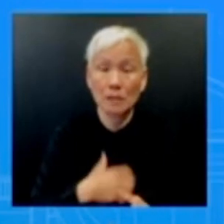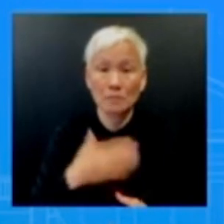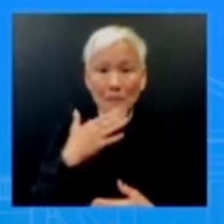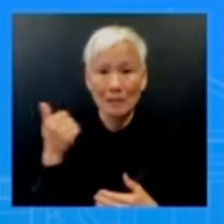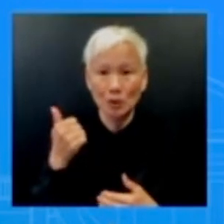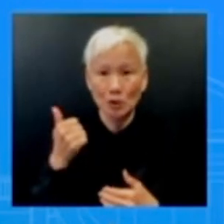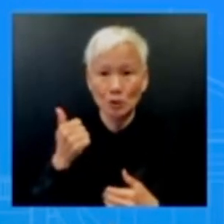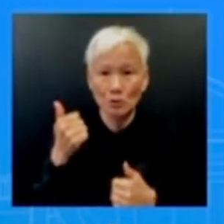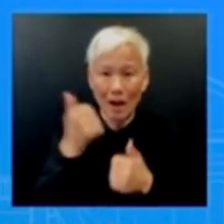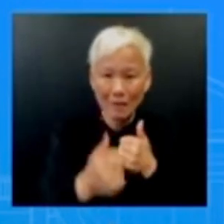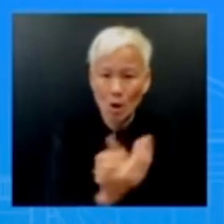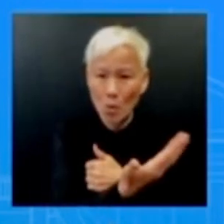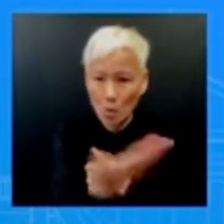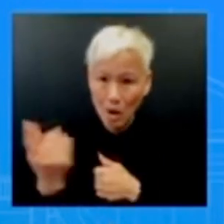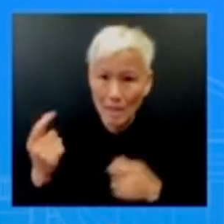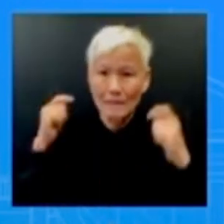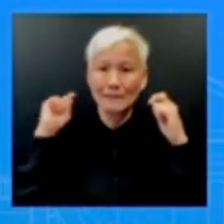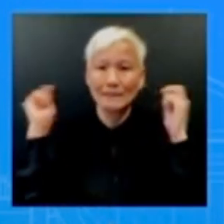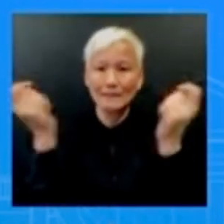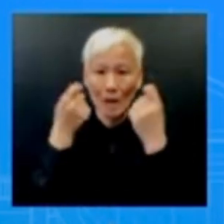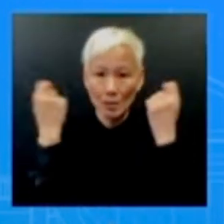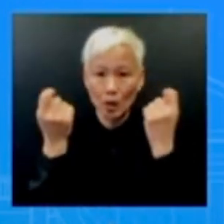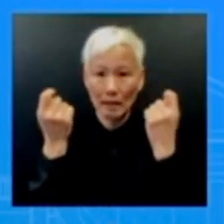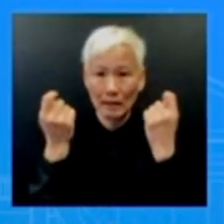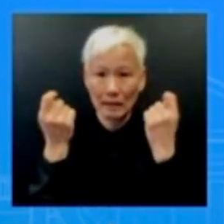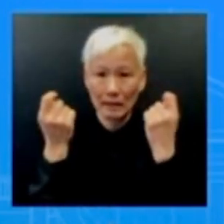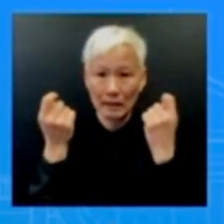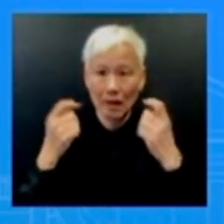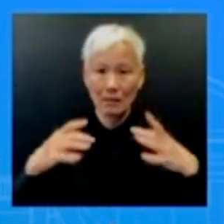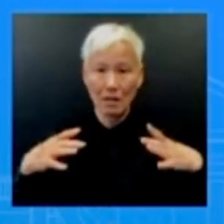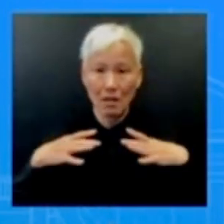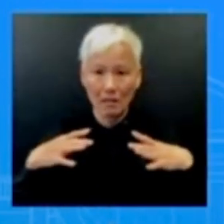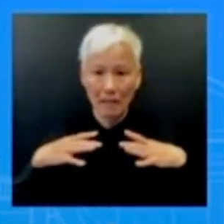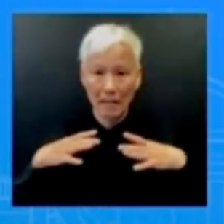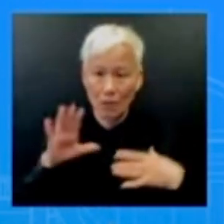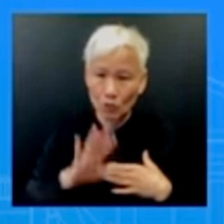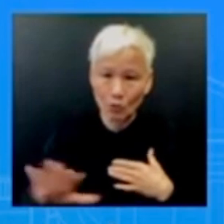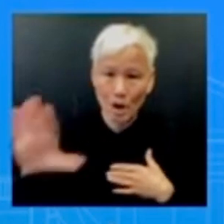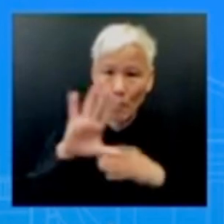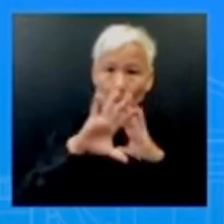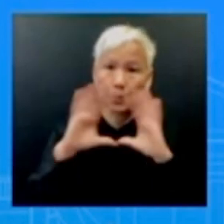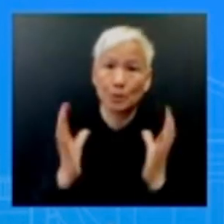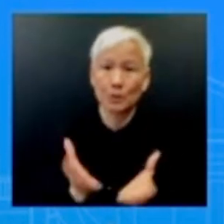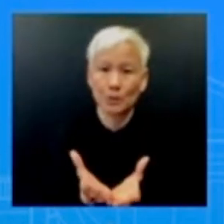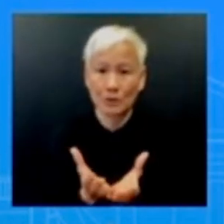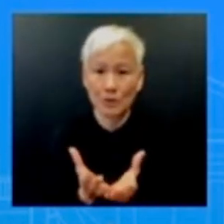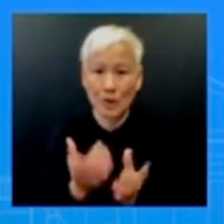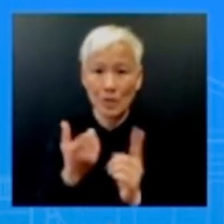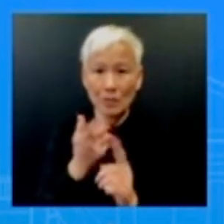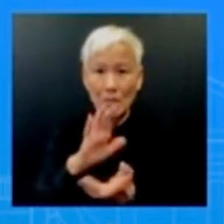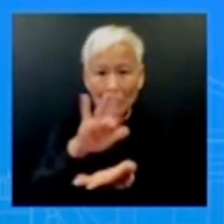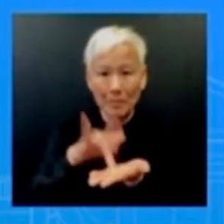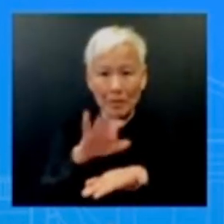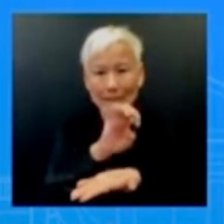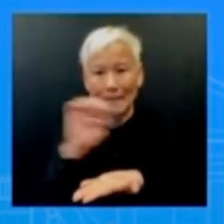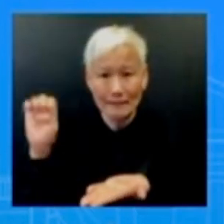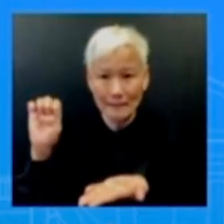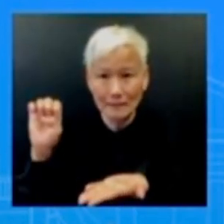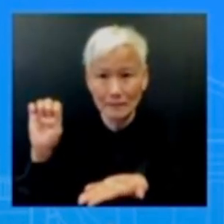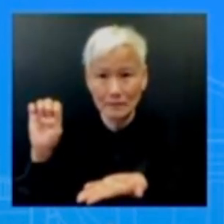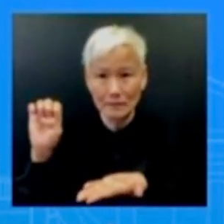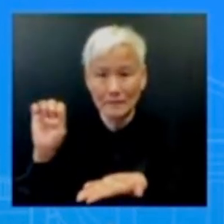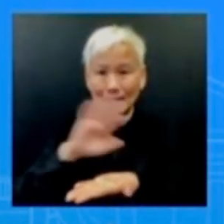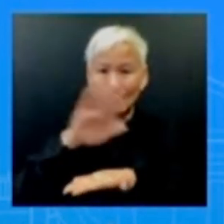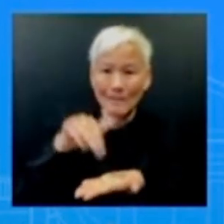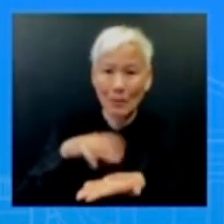Nowruz across the United States and around the world, from the Middle East to Central and South Asia and to Europe.